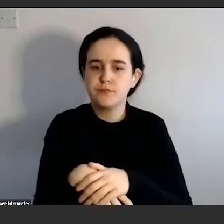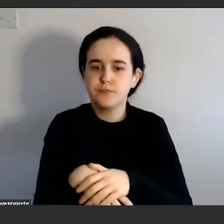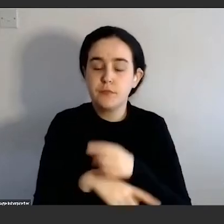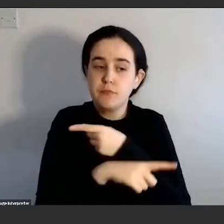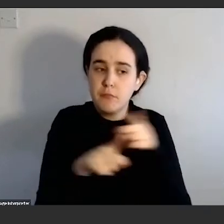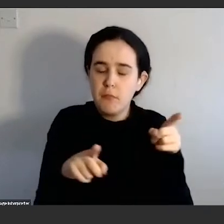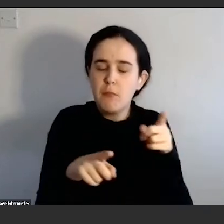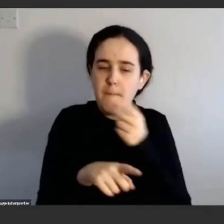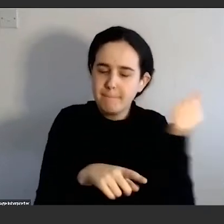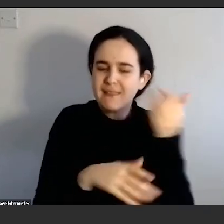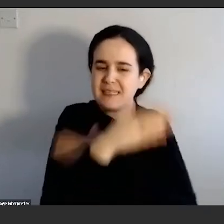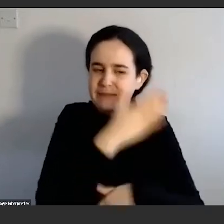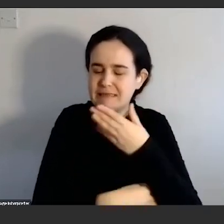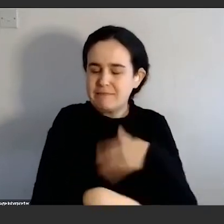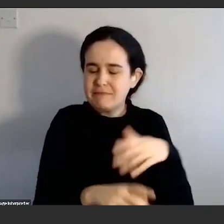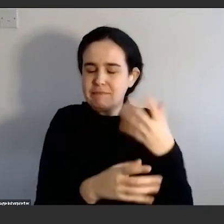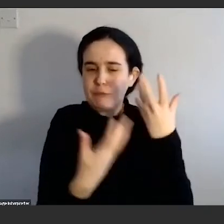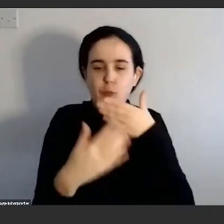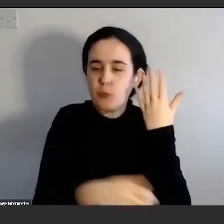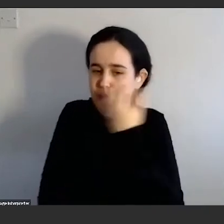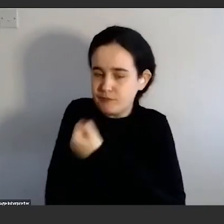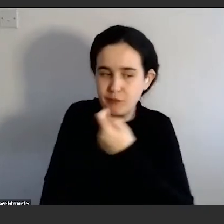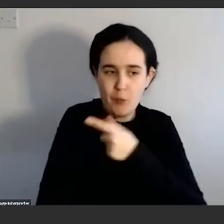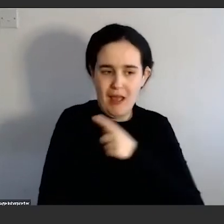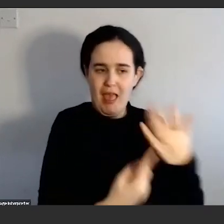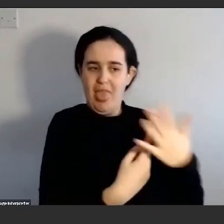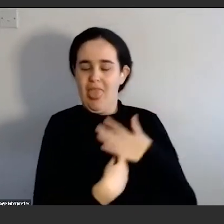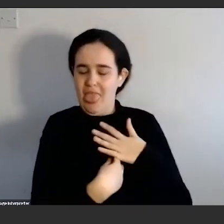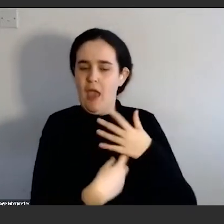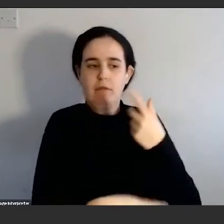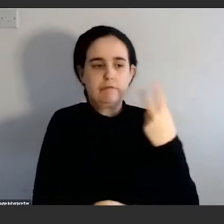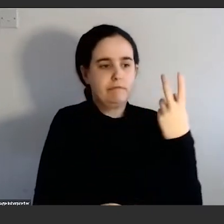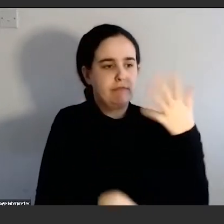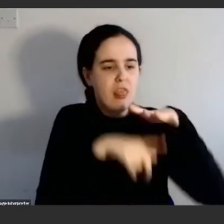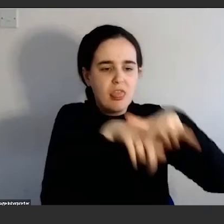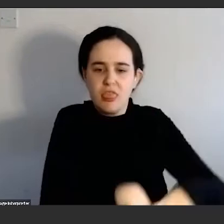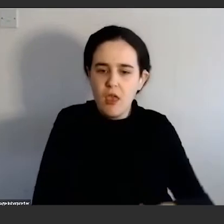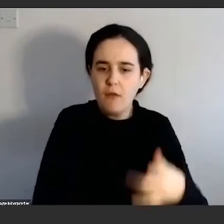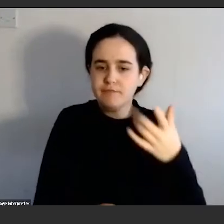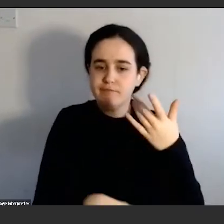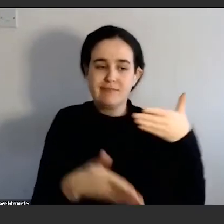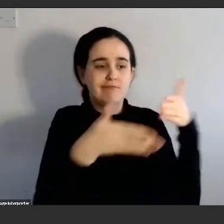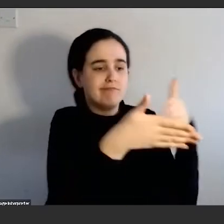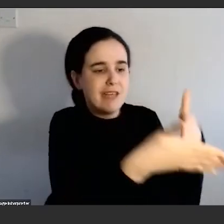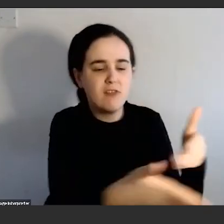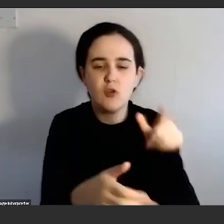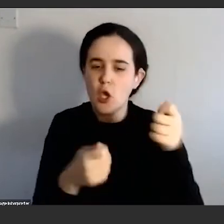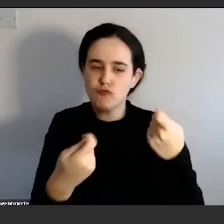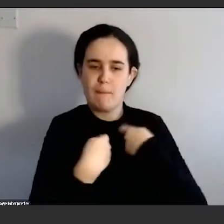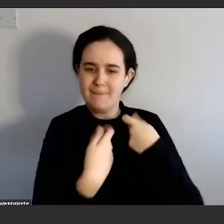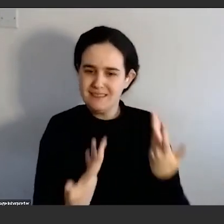health. And as a result, disabled people can experience more suffering and even premature